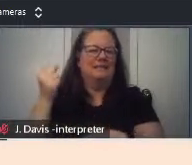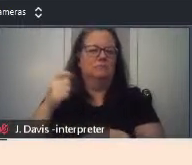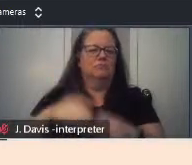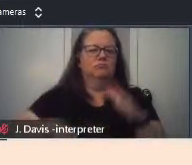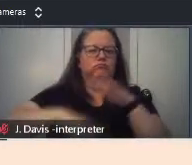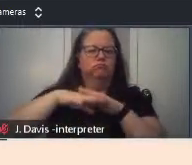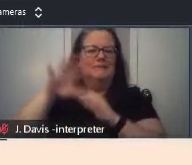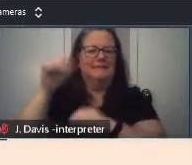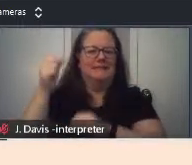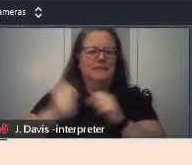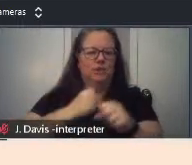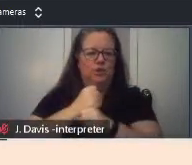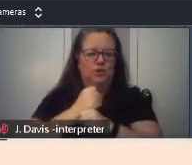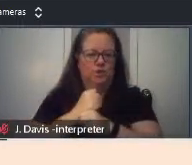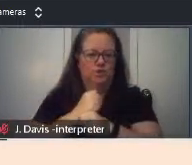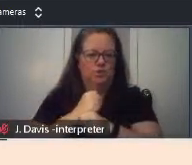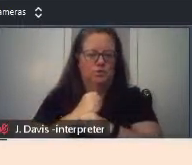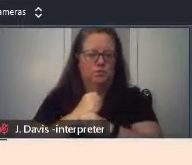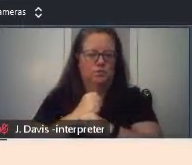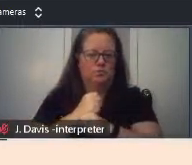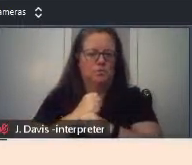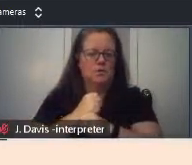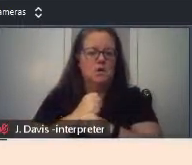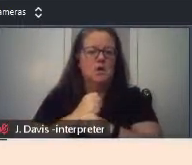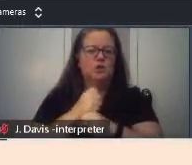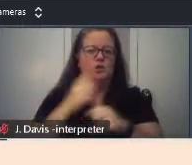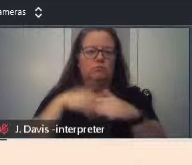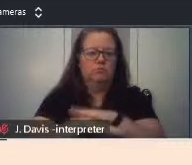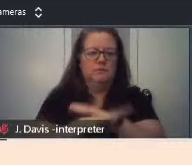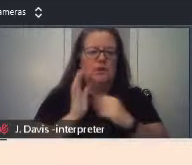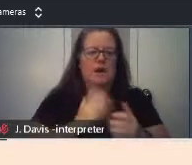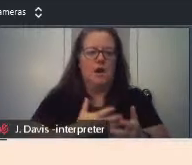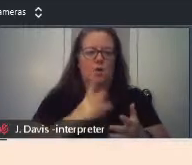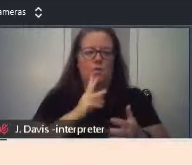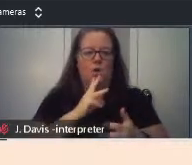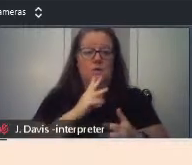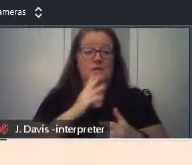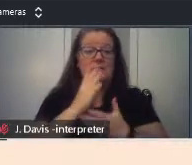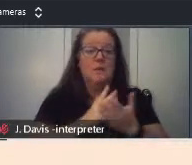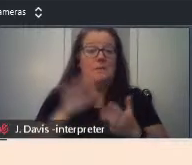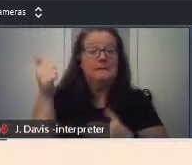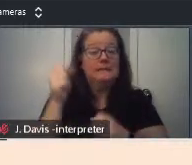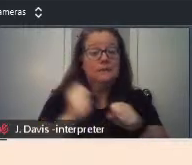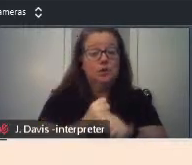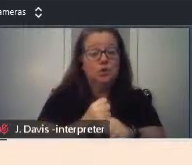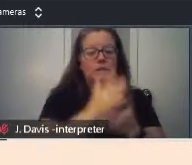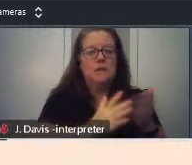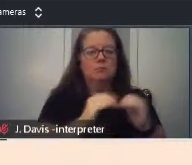that contaminant. That's at 10 years. So some of ours are 10 years, some of ours are greater than that, depending on